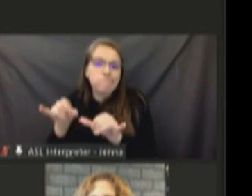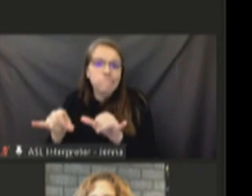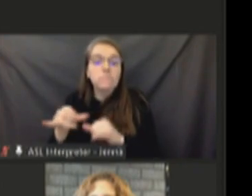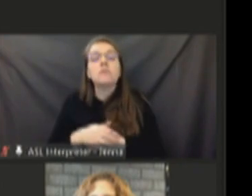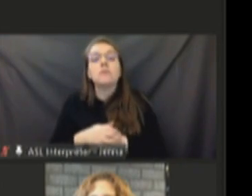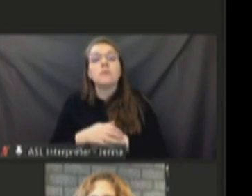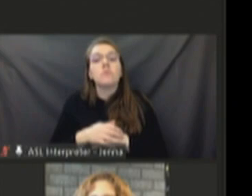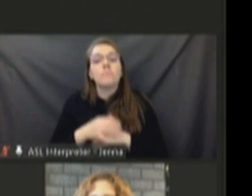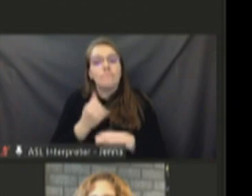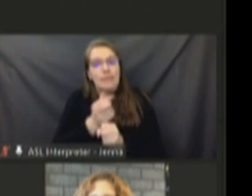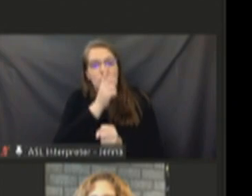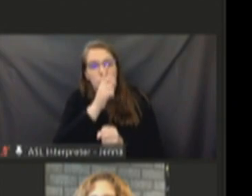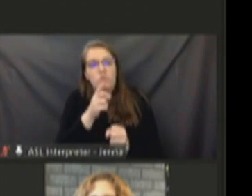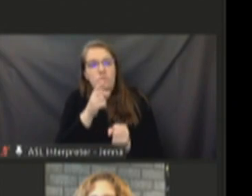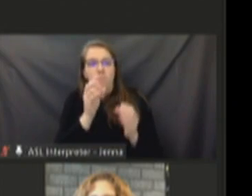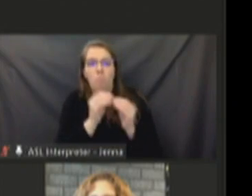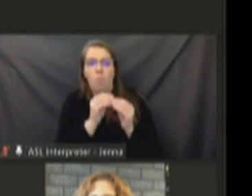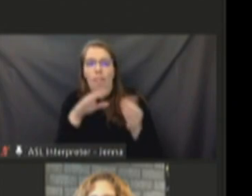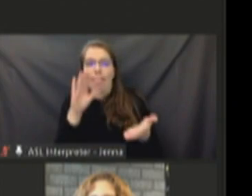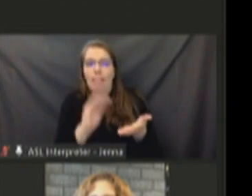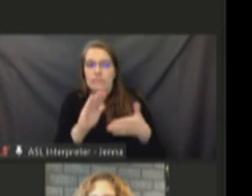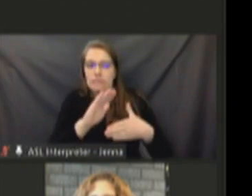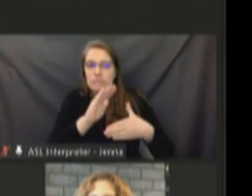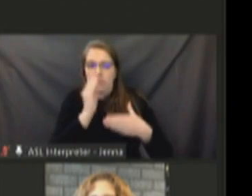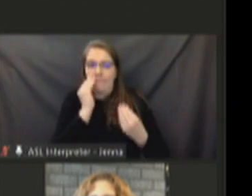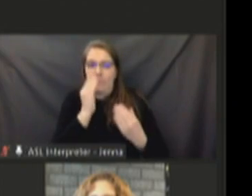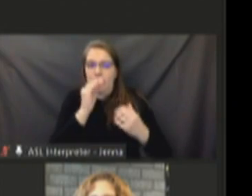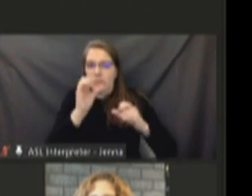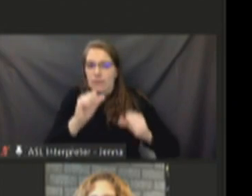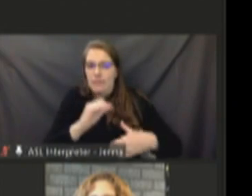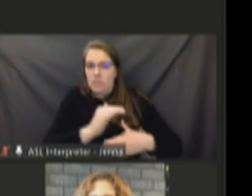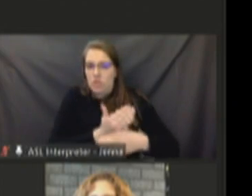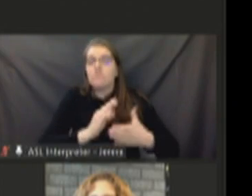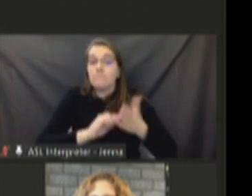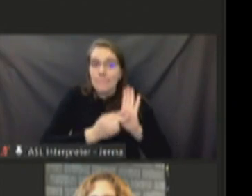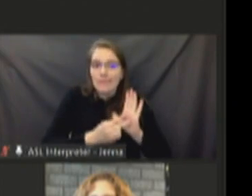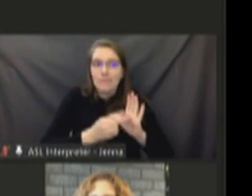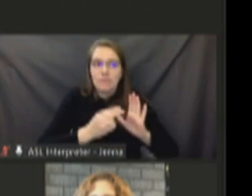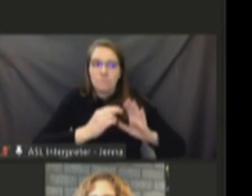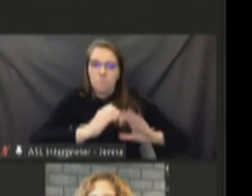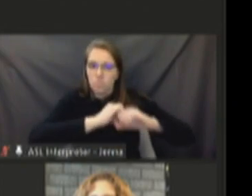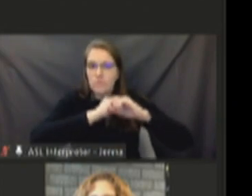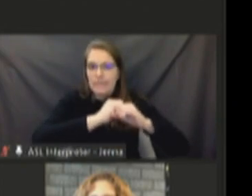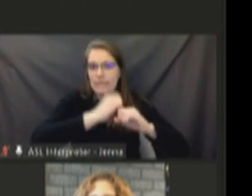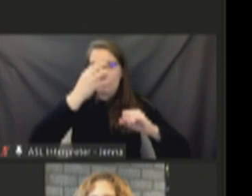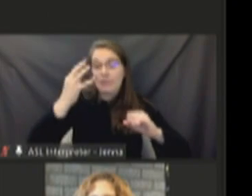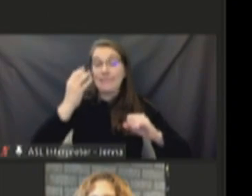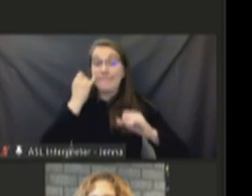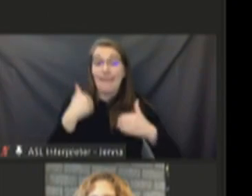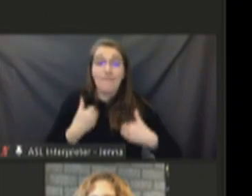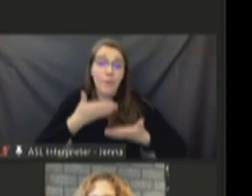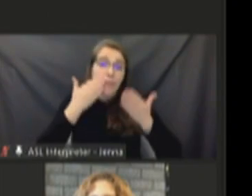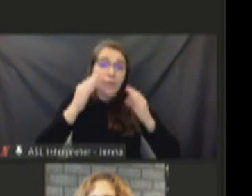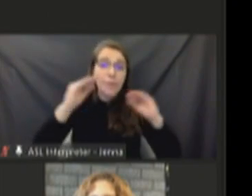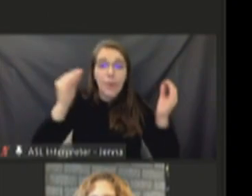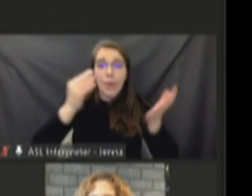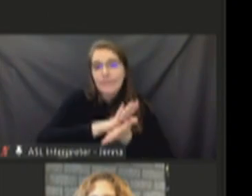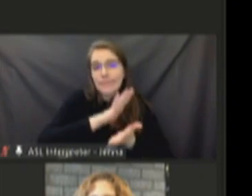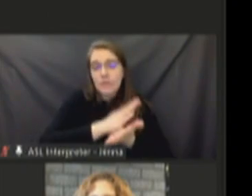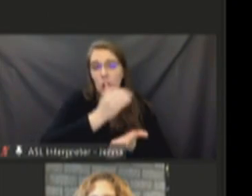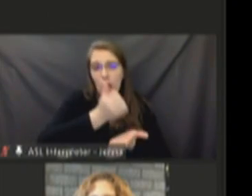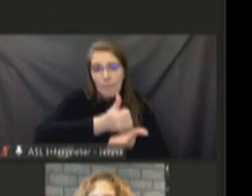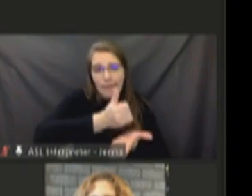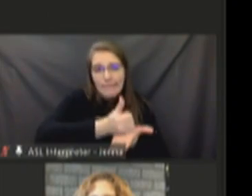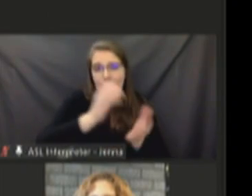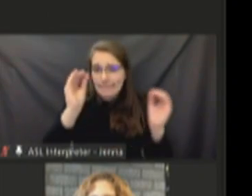in turn protects our immigrant residents, especially those that are undocumented. And we also participated in the creation